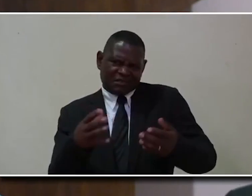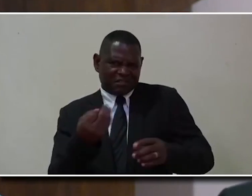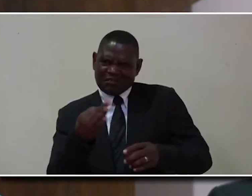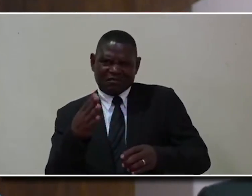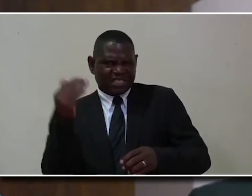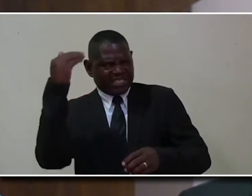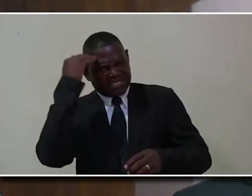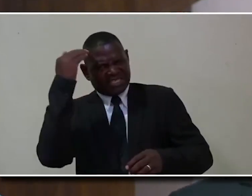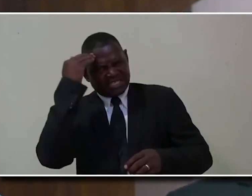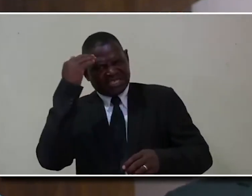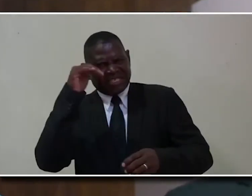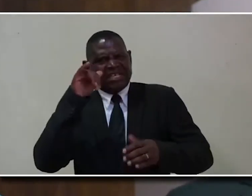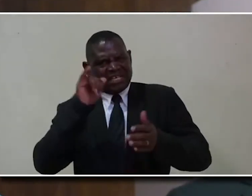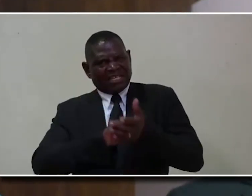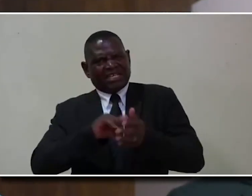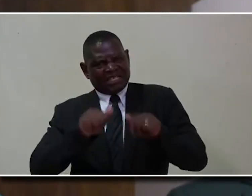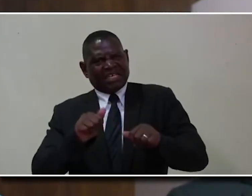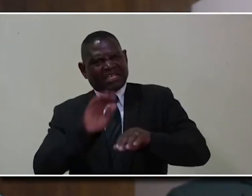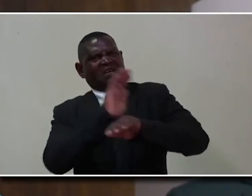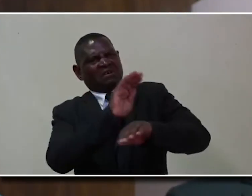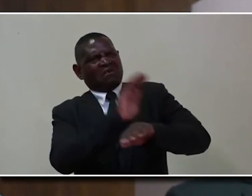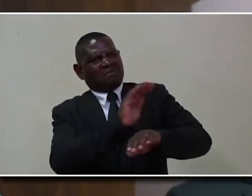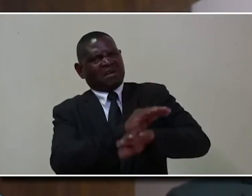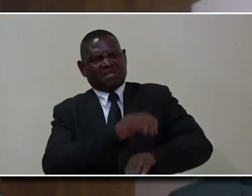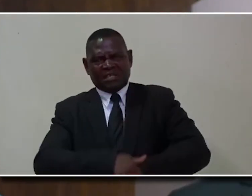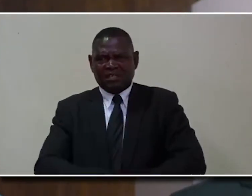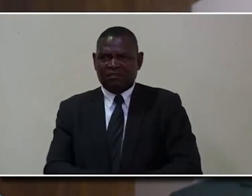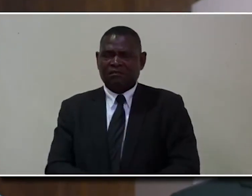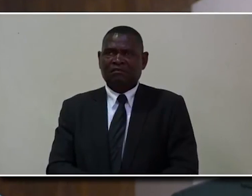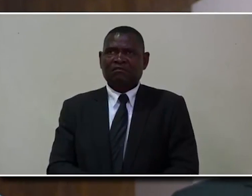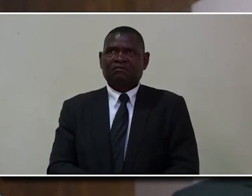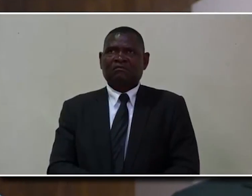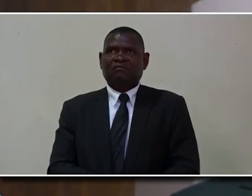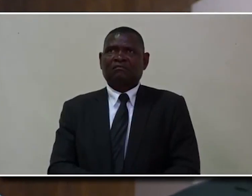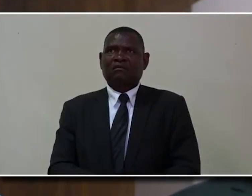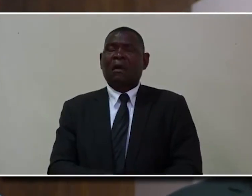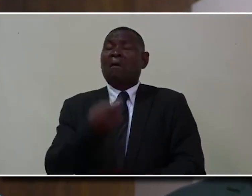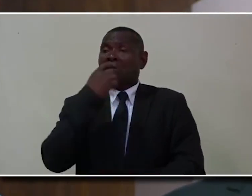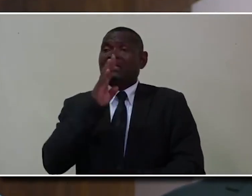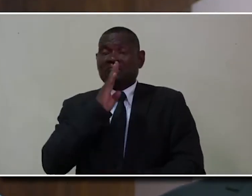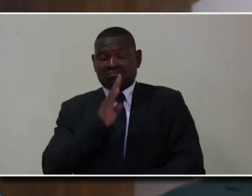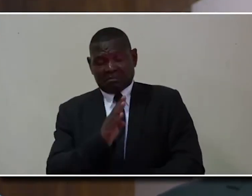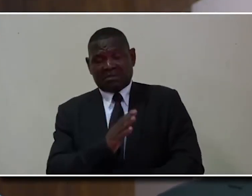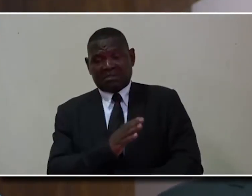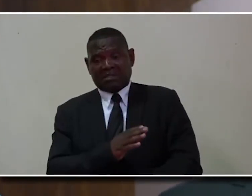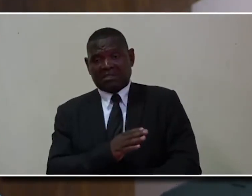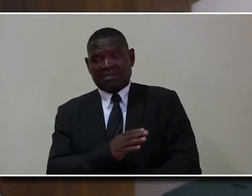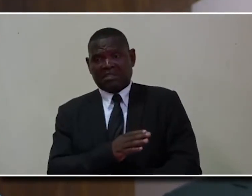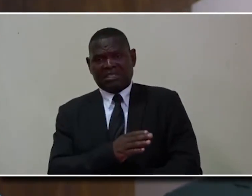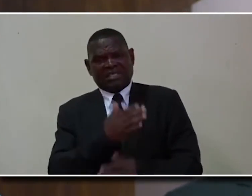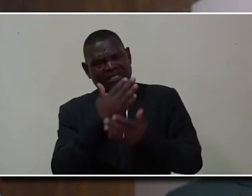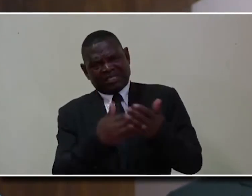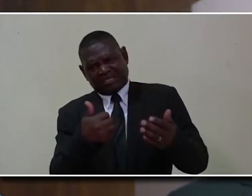chikondwerero si chinthu chopezeka mutu chimene munthu angakhale ndi kunena kuti chikhale ndi kupezeka. There must be something to trigger